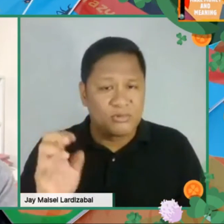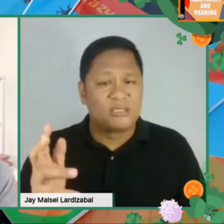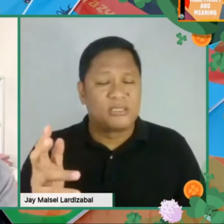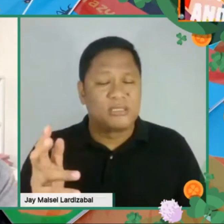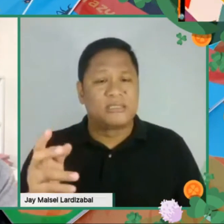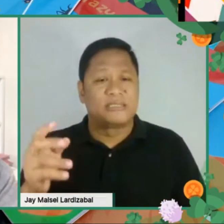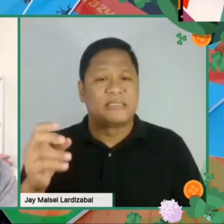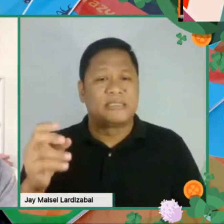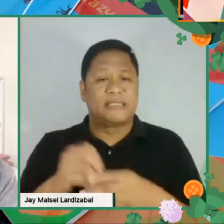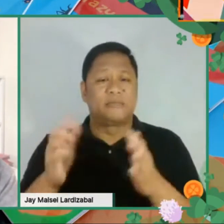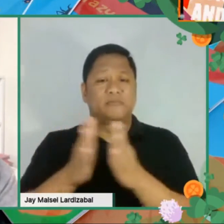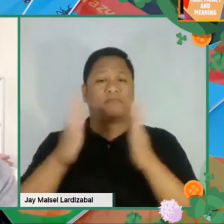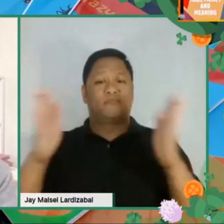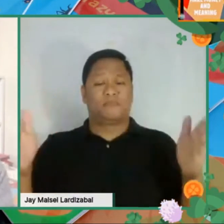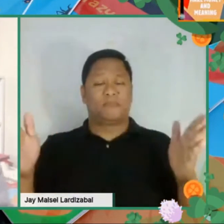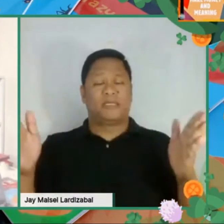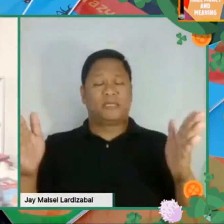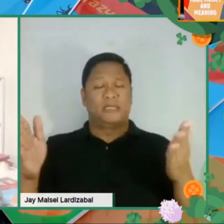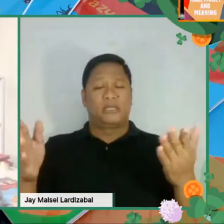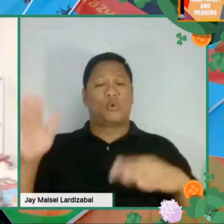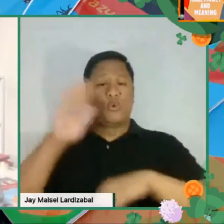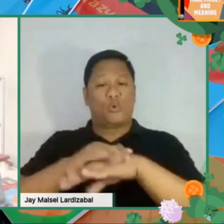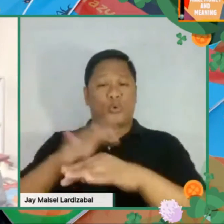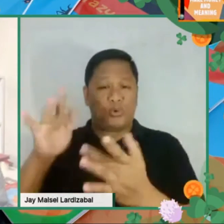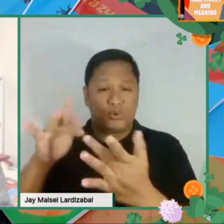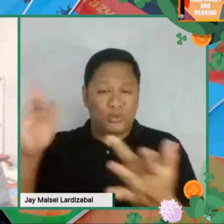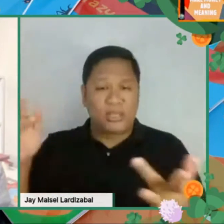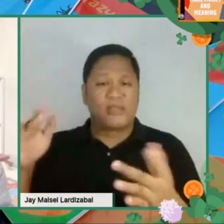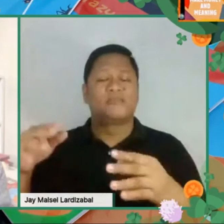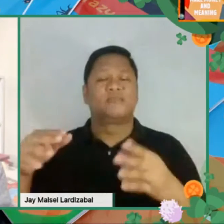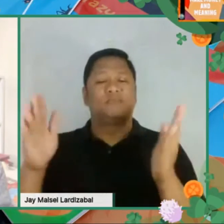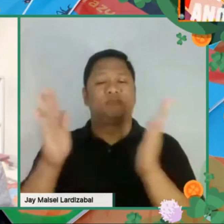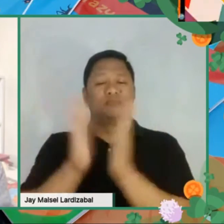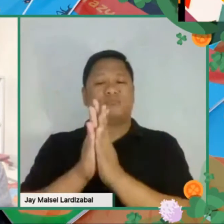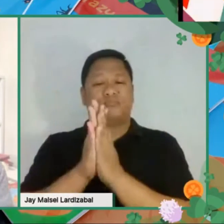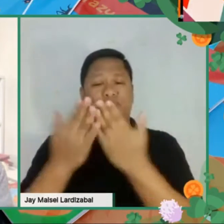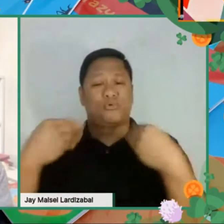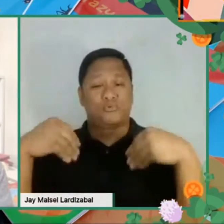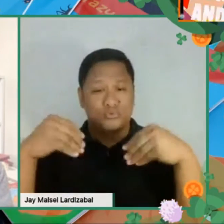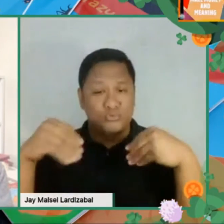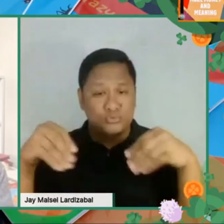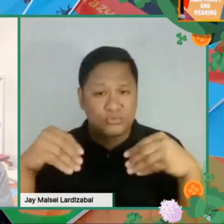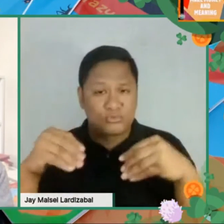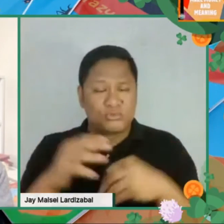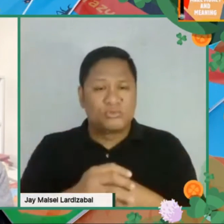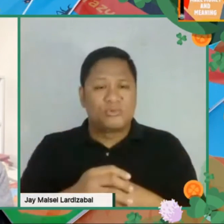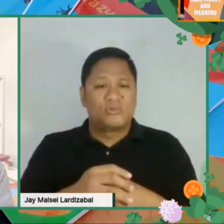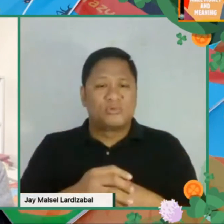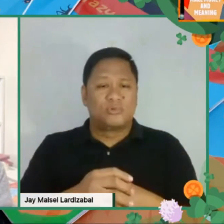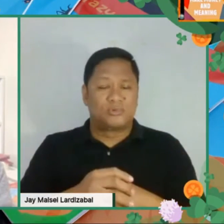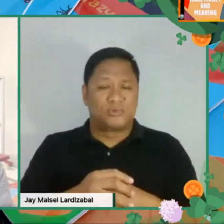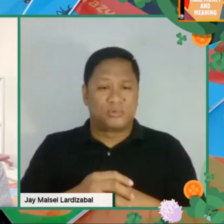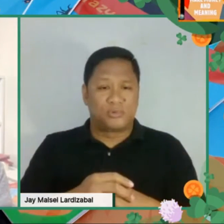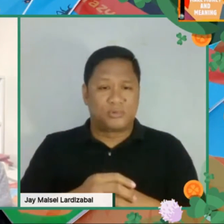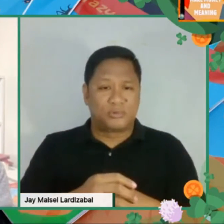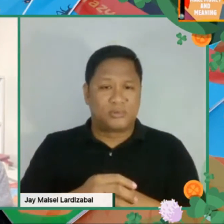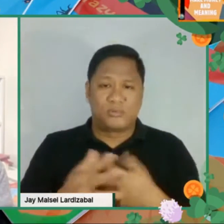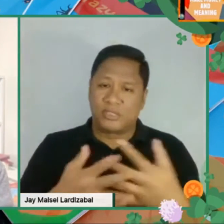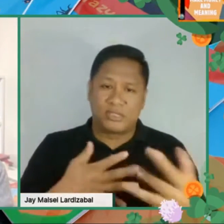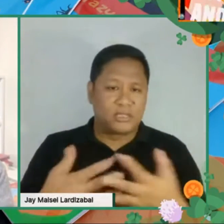major online bookstores like Barnes and Noble, in Book Depository, in